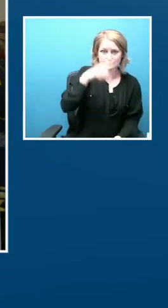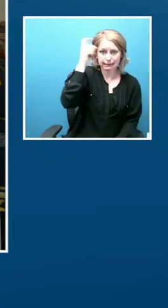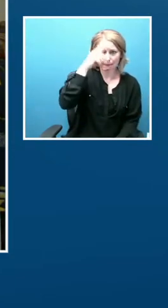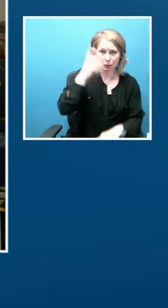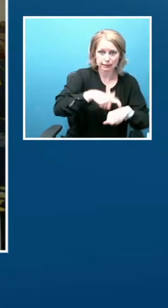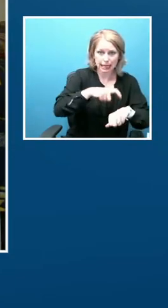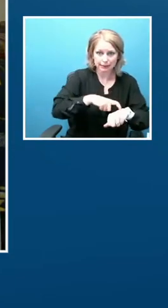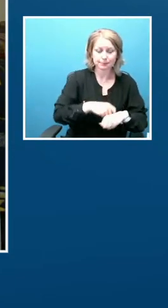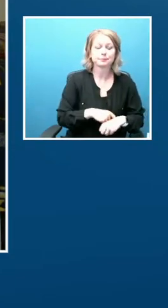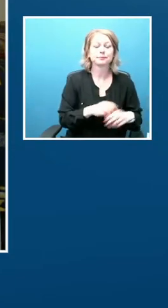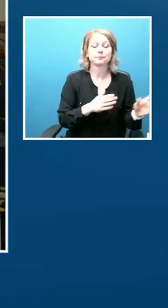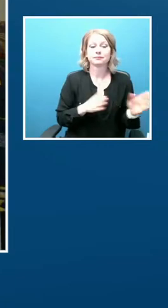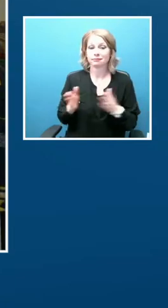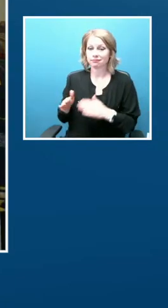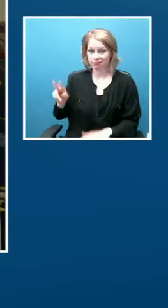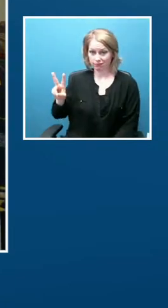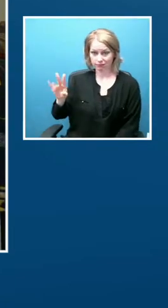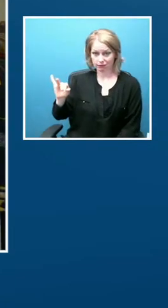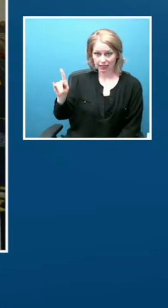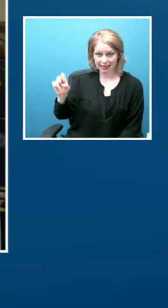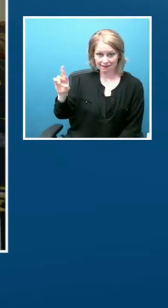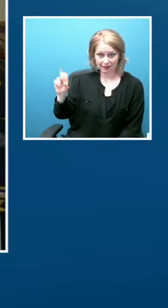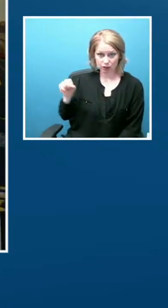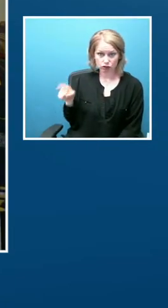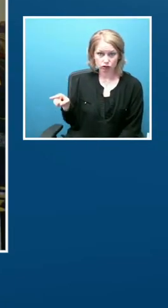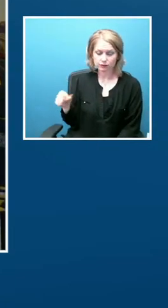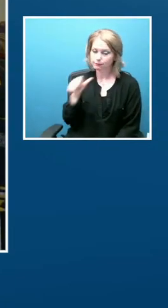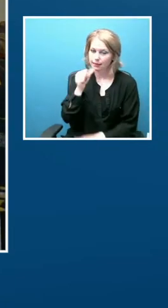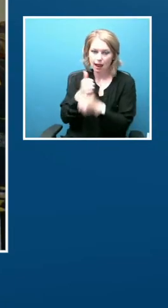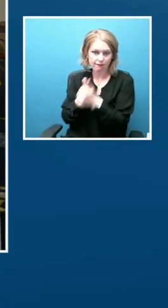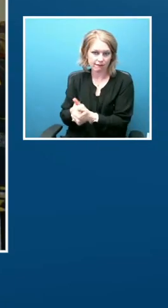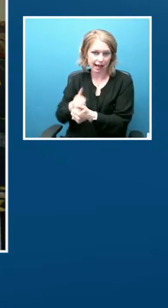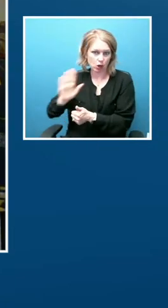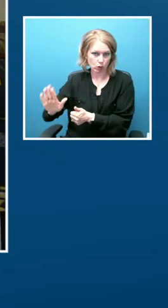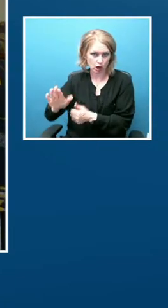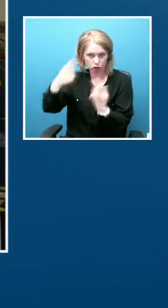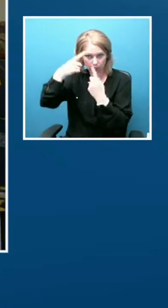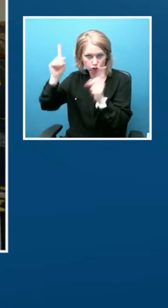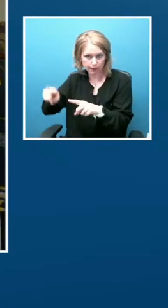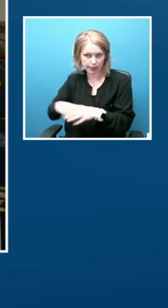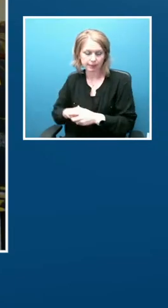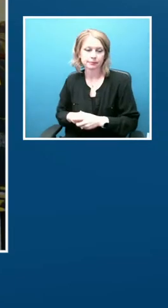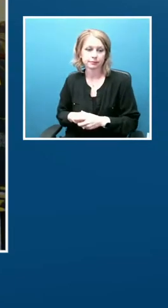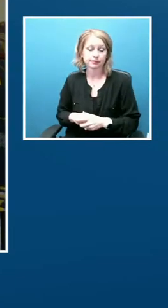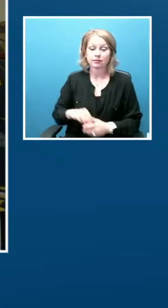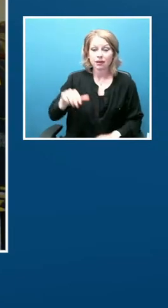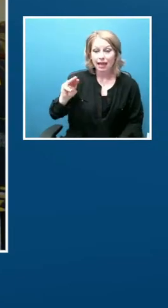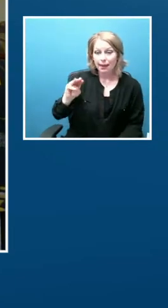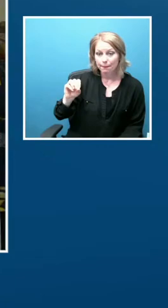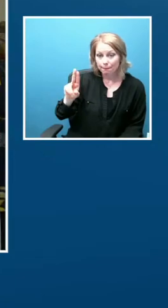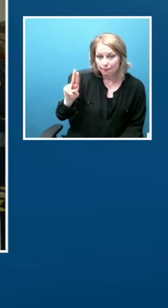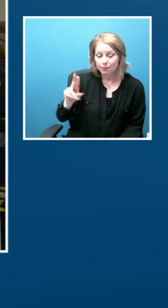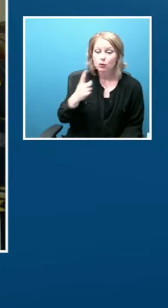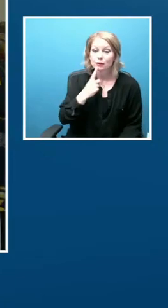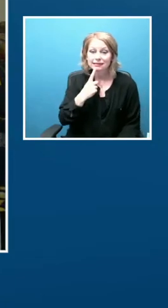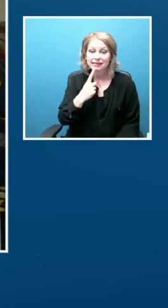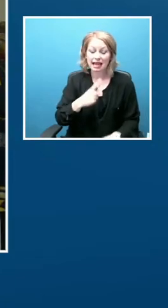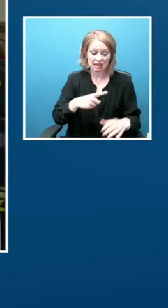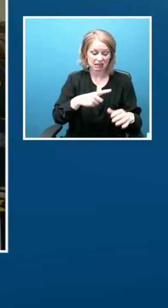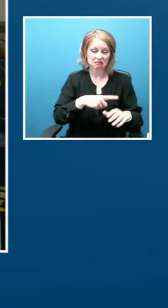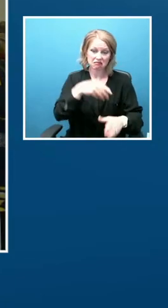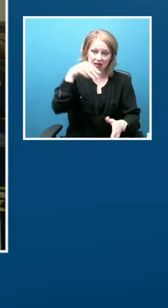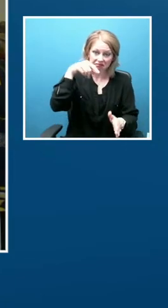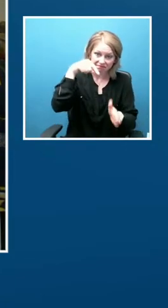Ms. Vickers did not uphold her end of the bargain. In our memorandum, we agreed that a comprehensive review and revision of